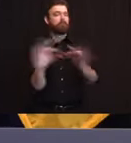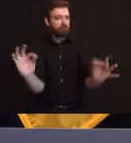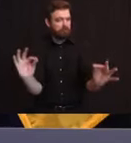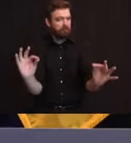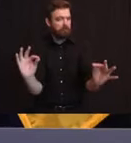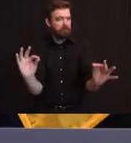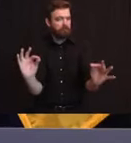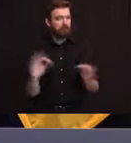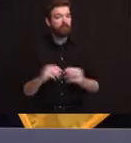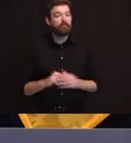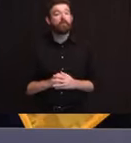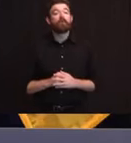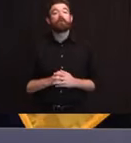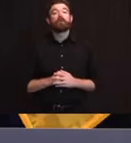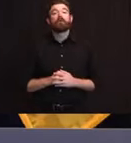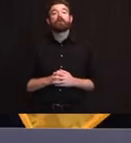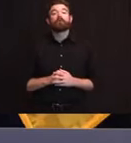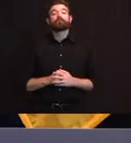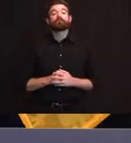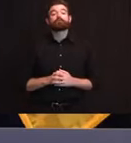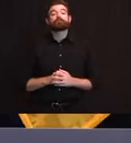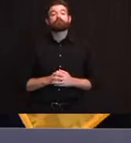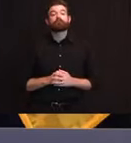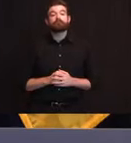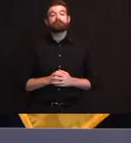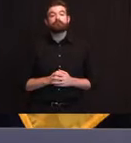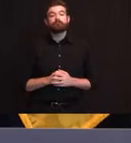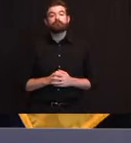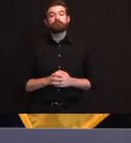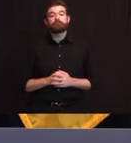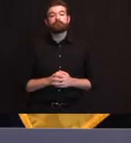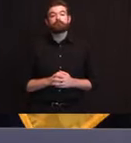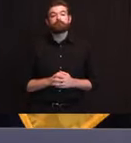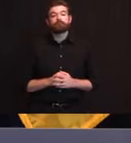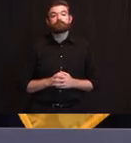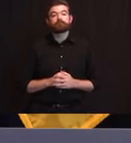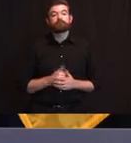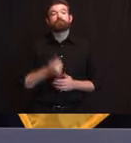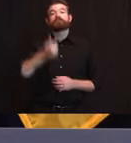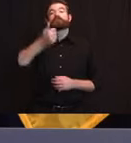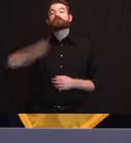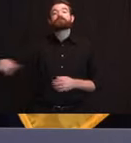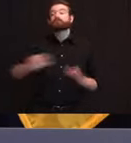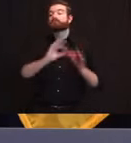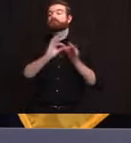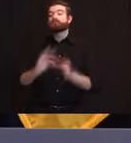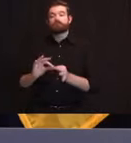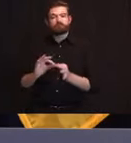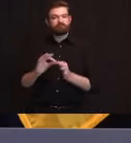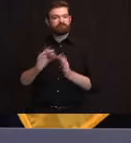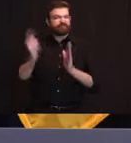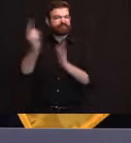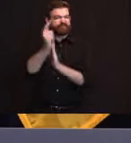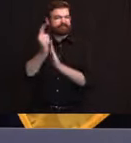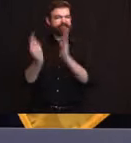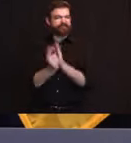legal proceedings we have. These are general observations. There's just no question this